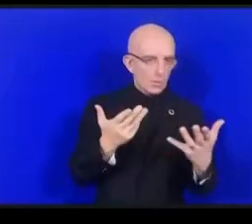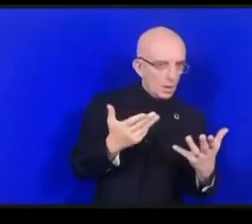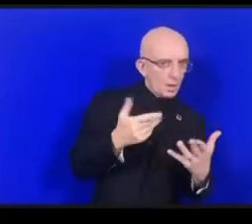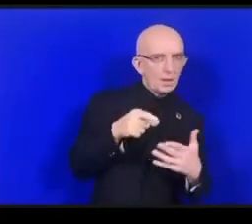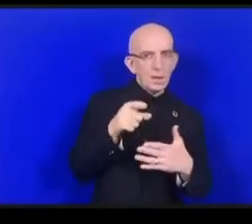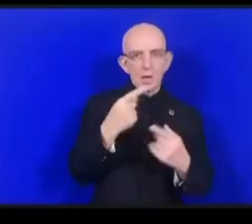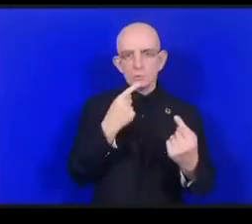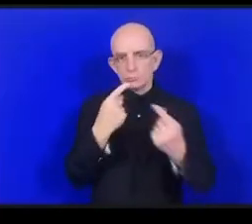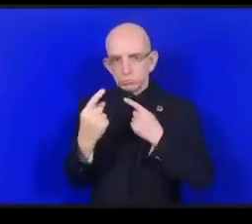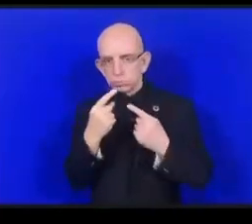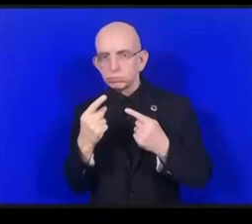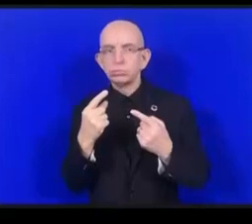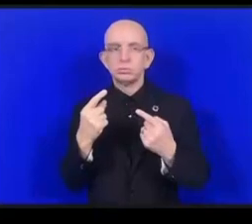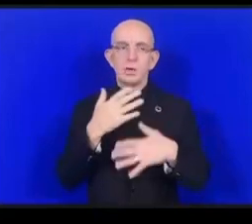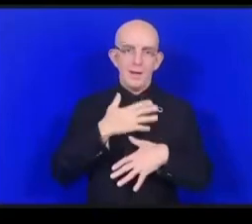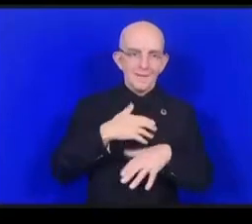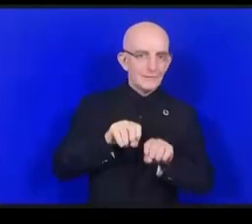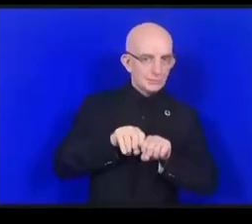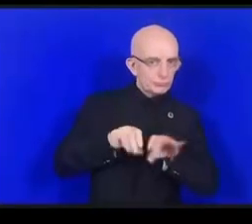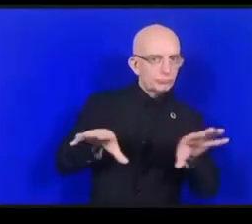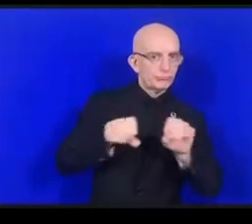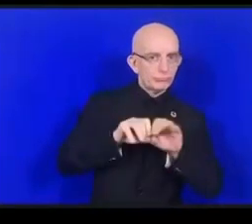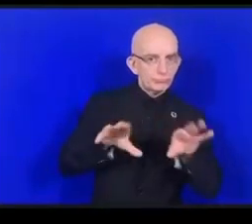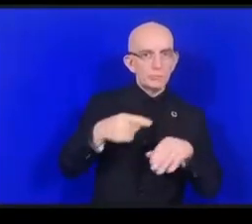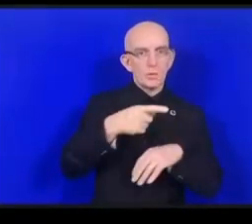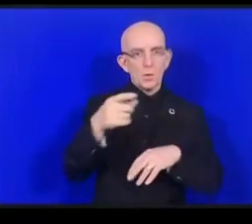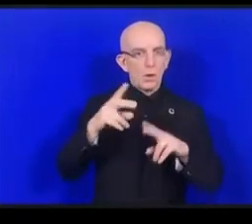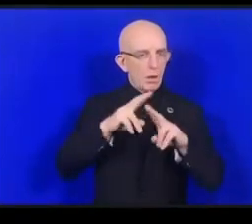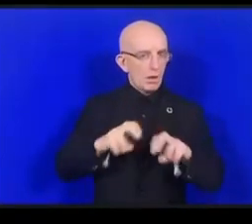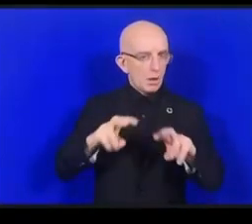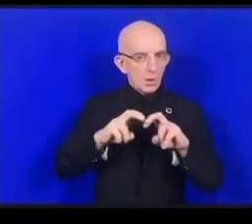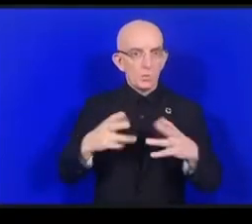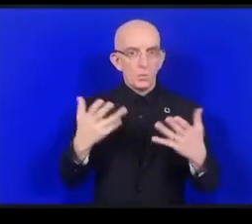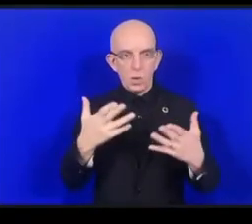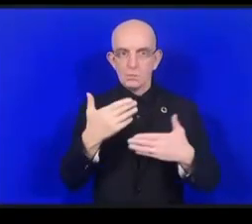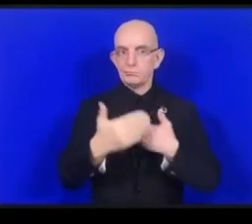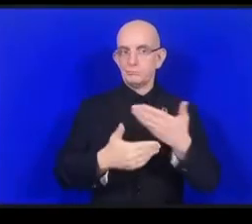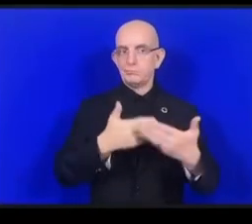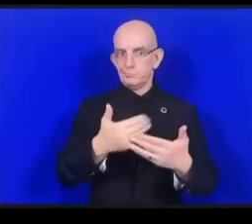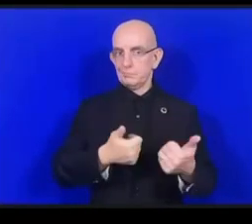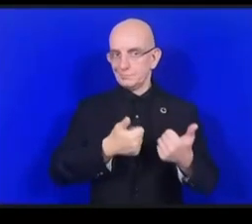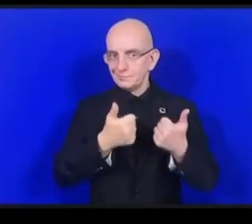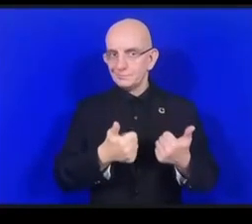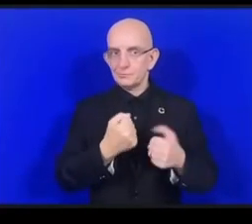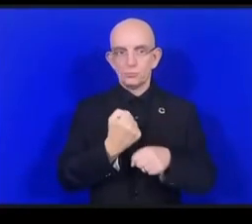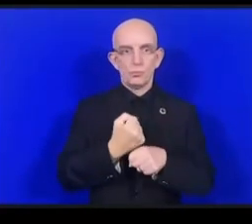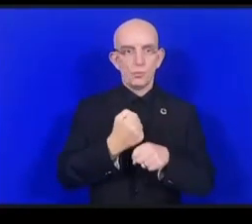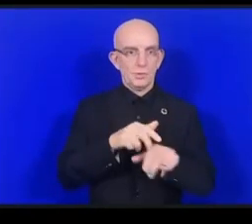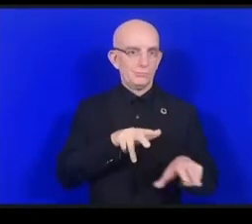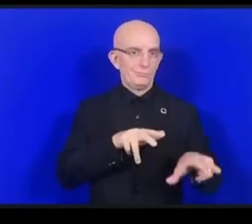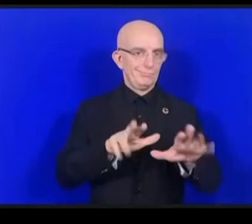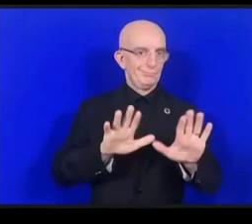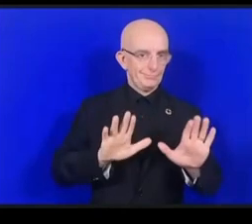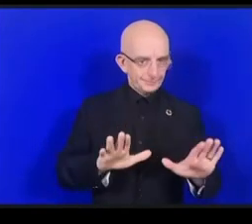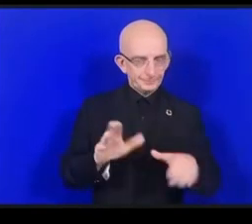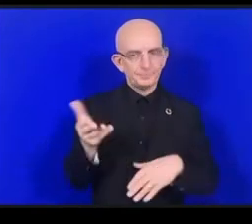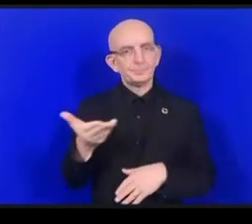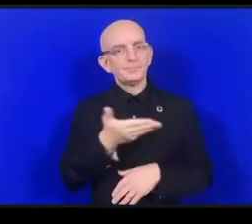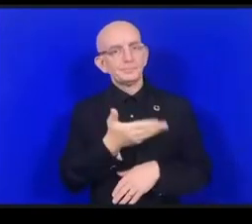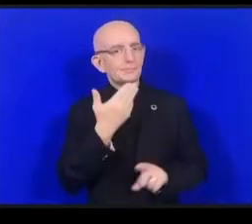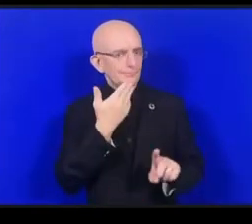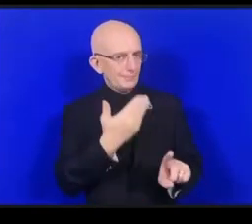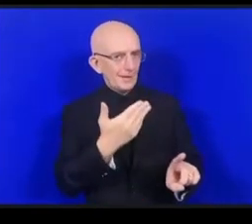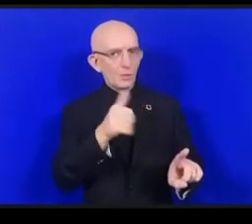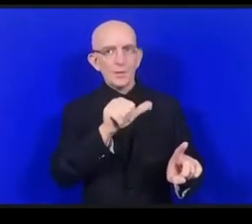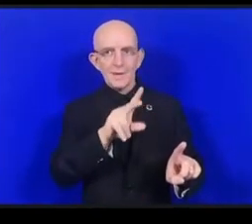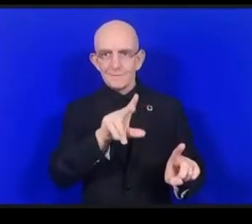work. Thank you, Avri, for this. So, Internet of Things with a human face, so to speak. It gives me